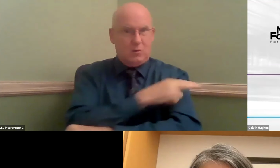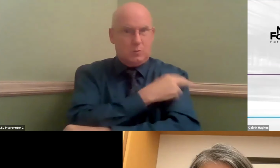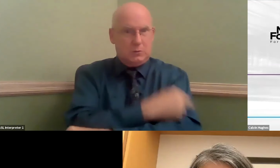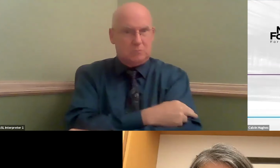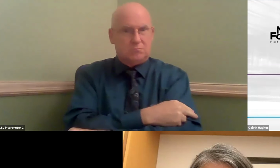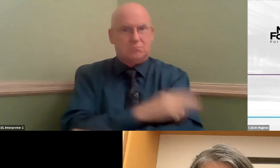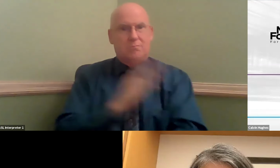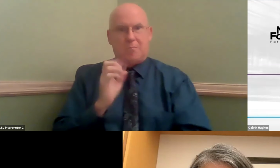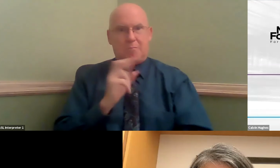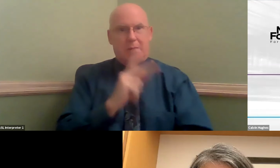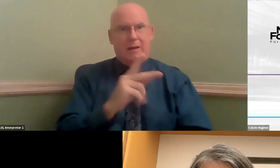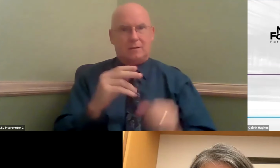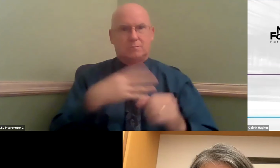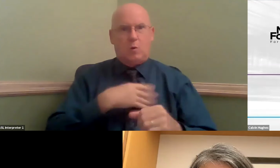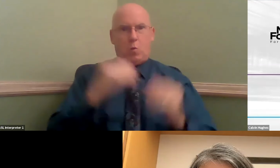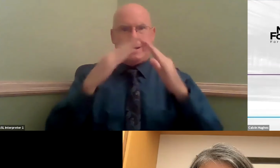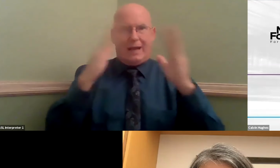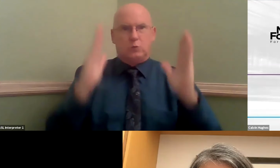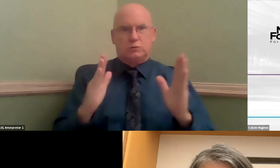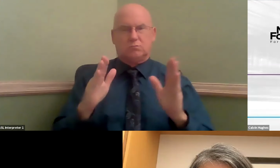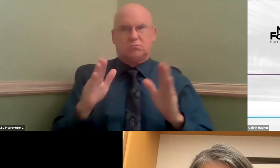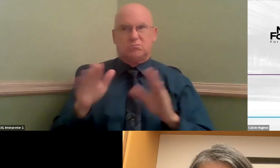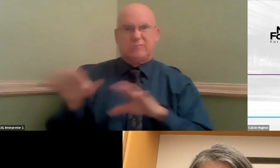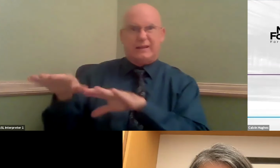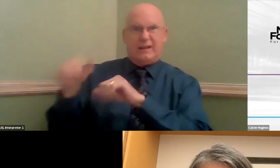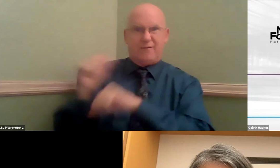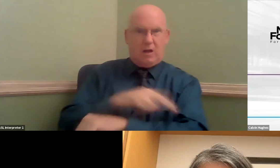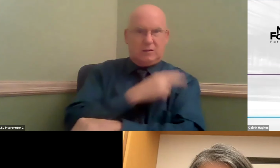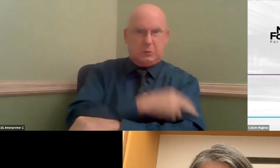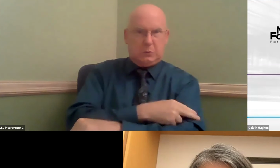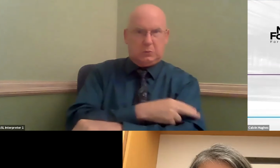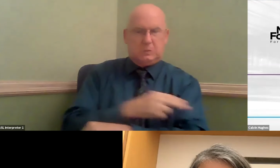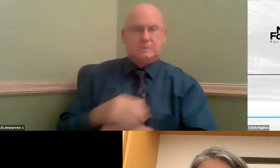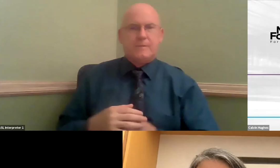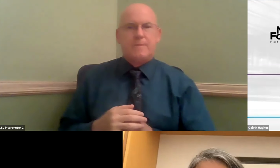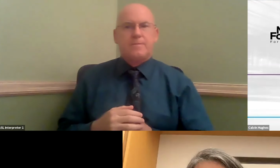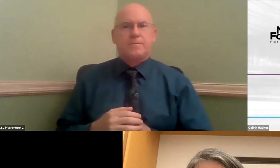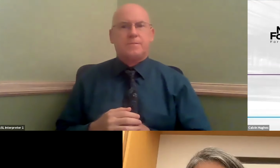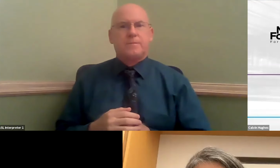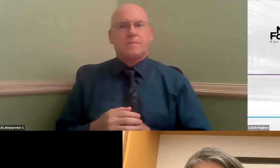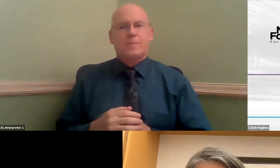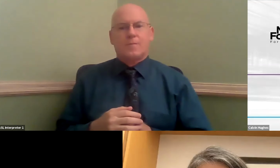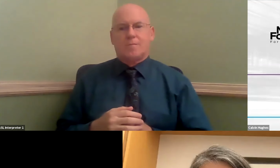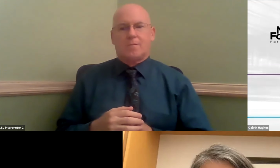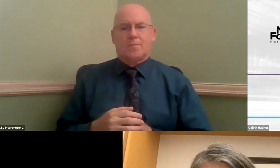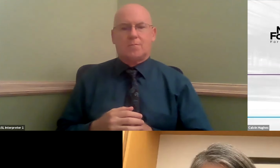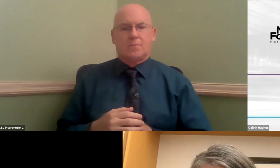White House. And leaving Walter Reed.